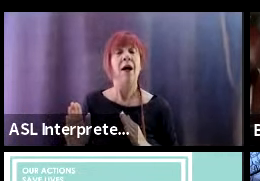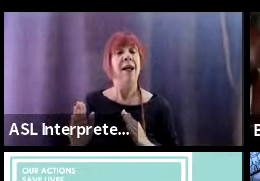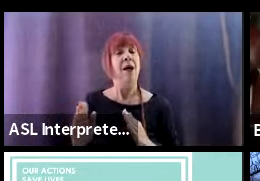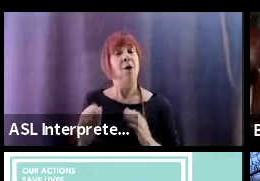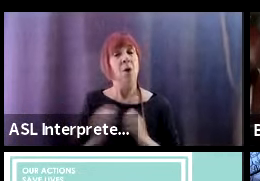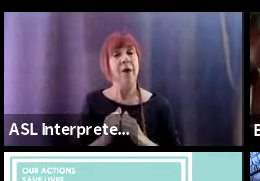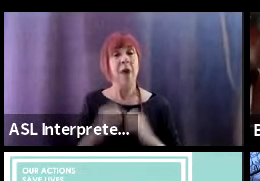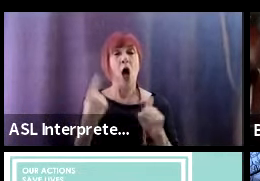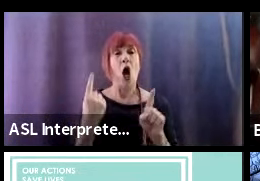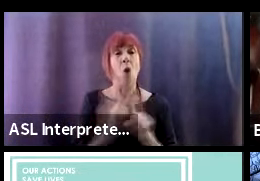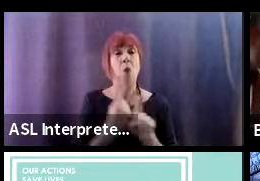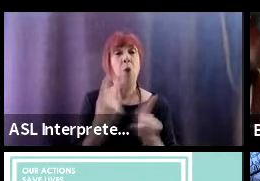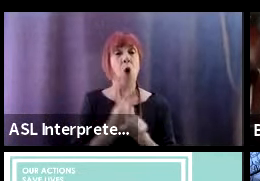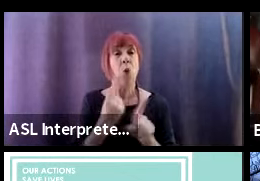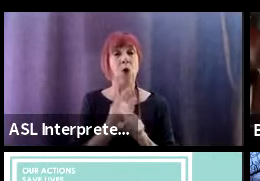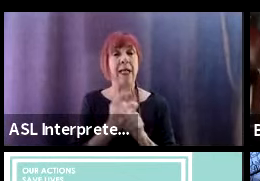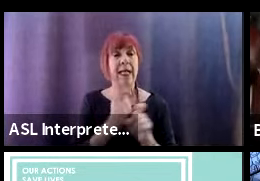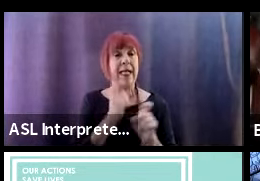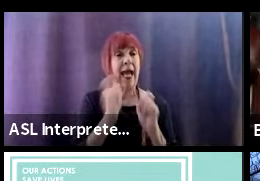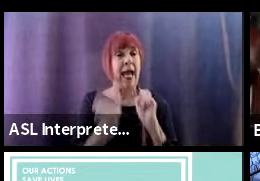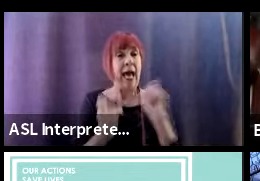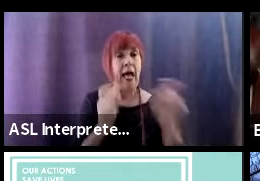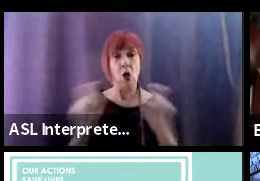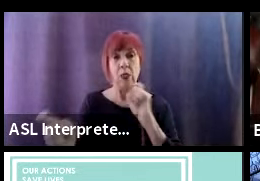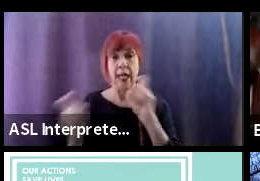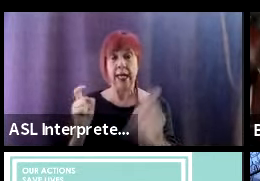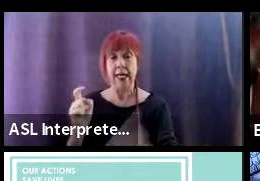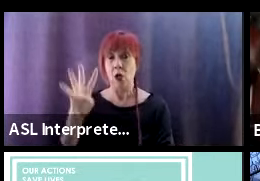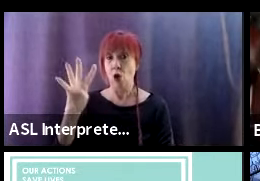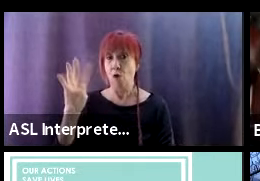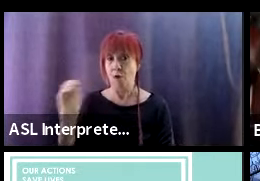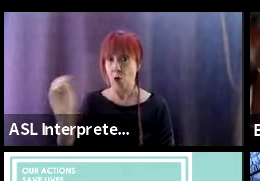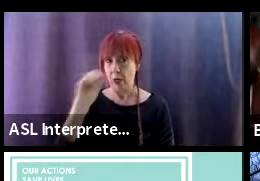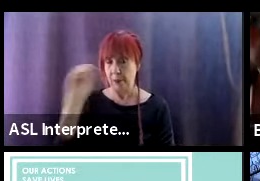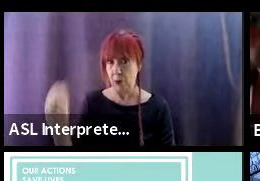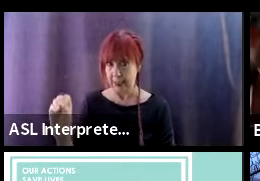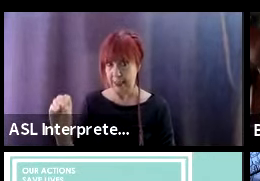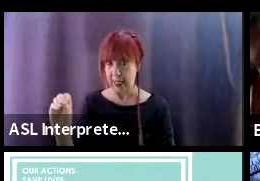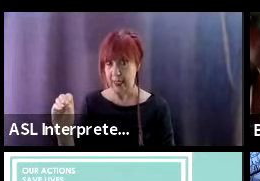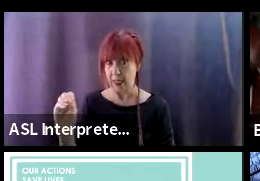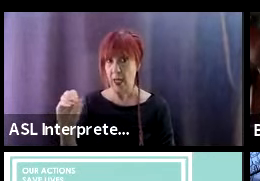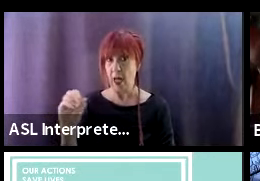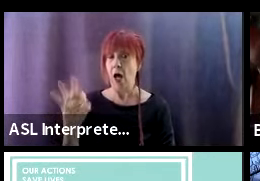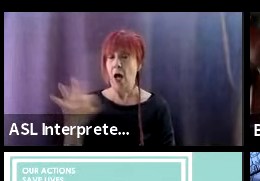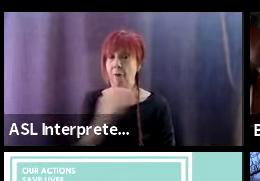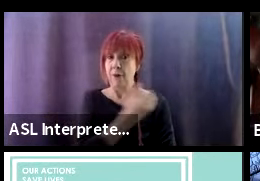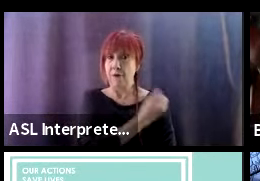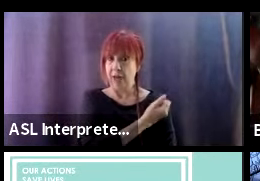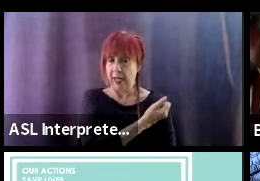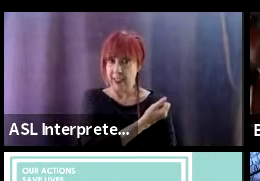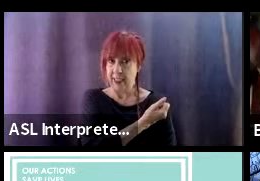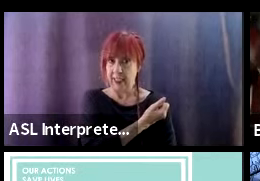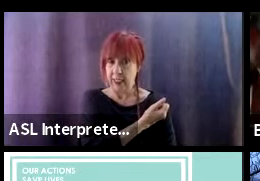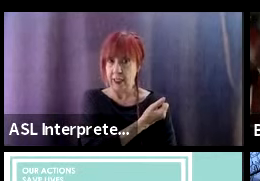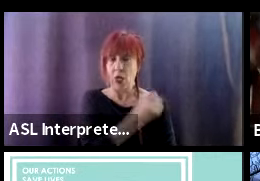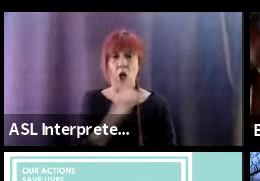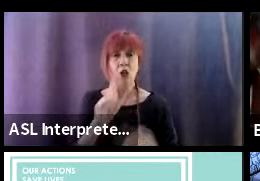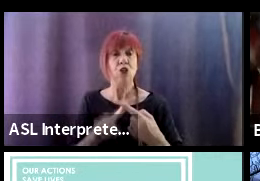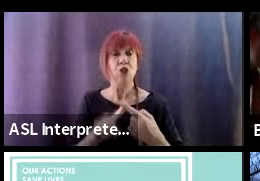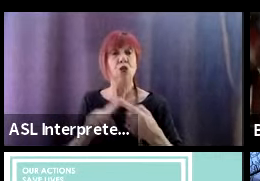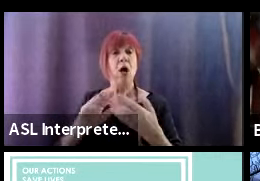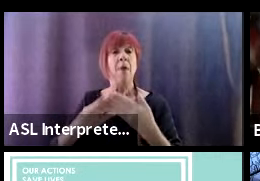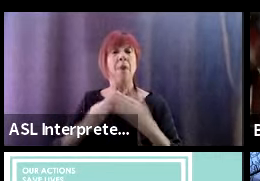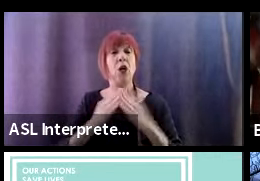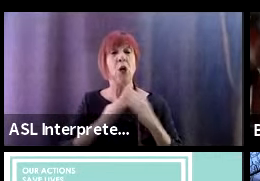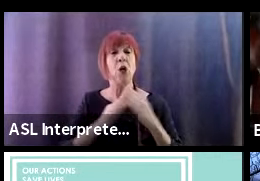appropriately allocating 40% of our vaccine doses to the